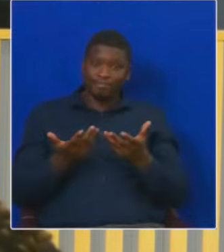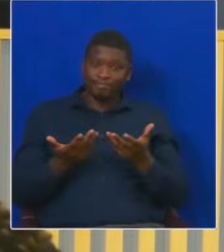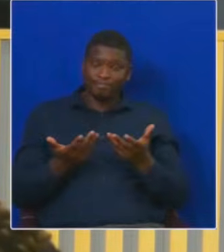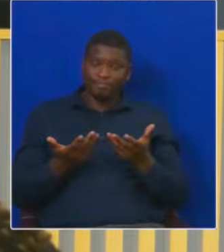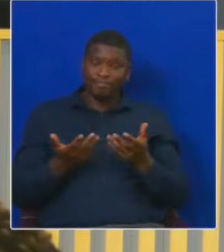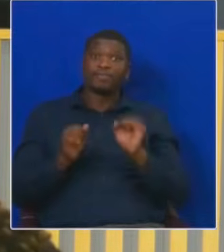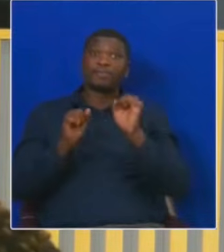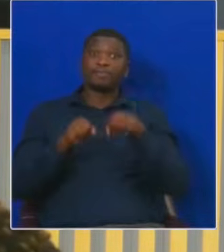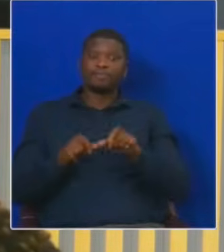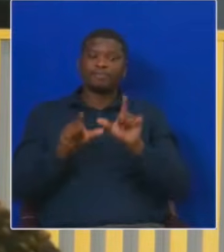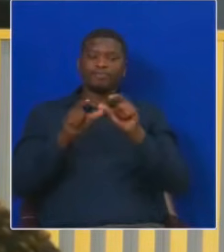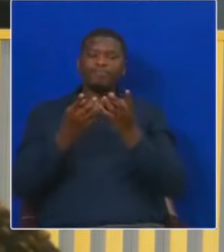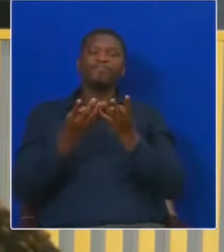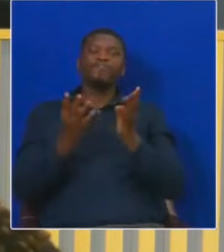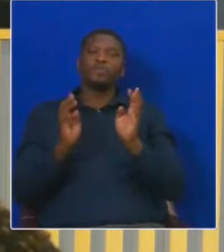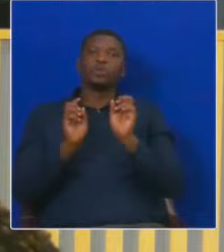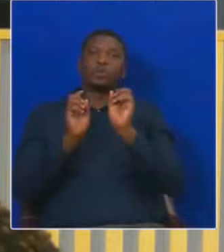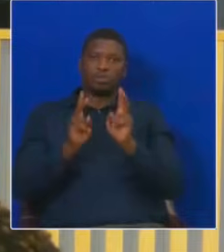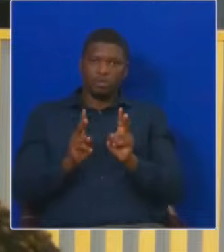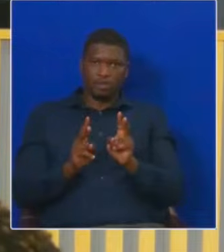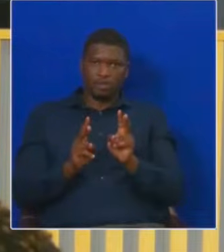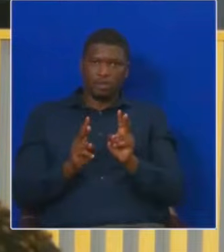okay, she was approached